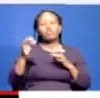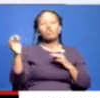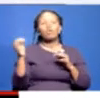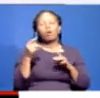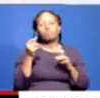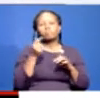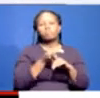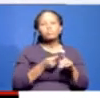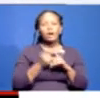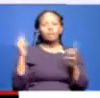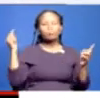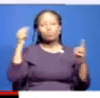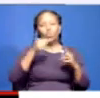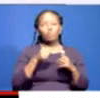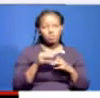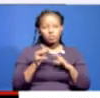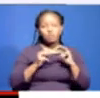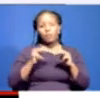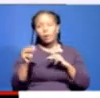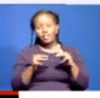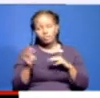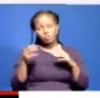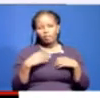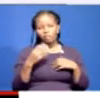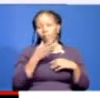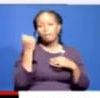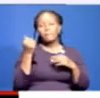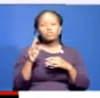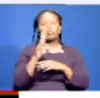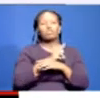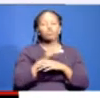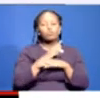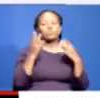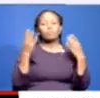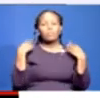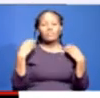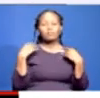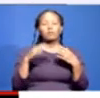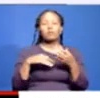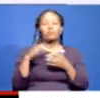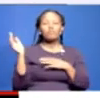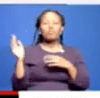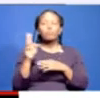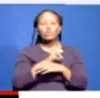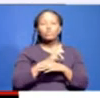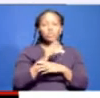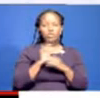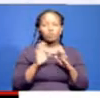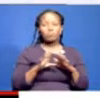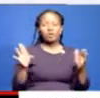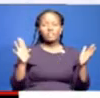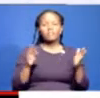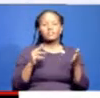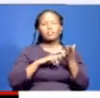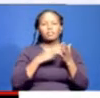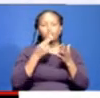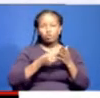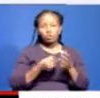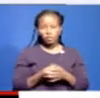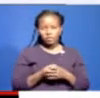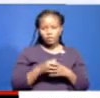to promote the best land use practices for optimal utilization of land resources. The policy offers